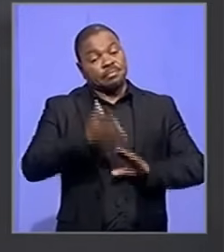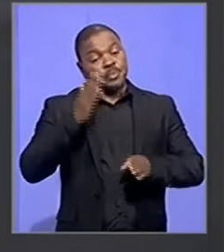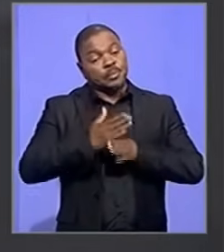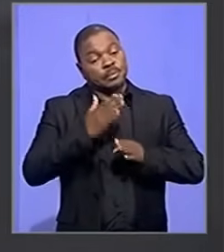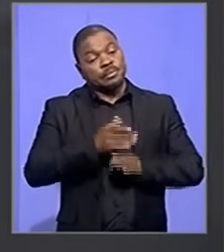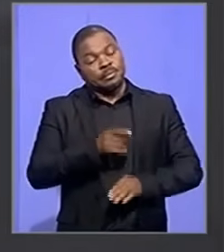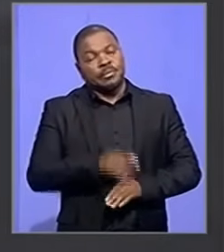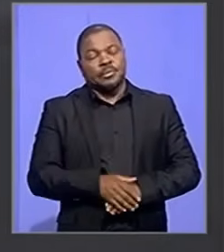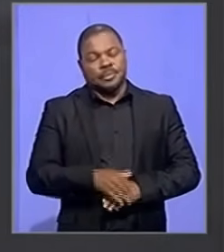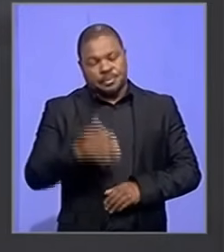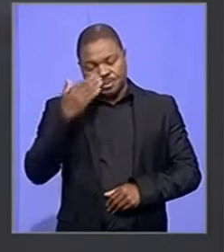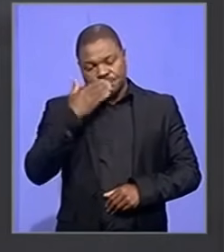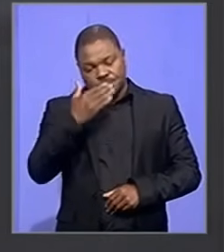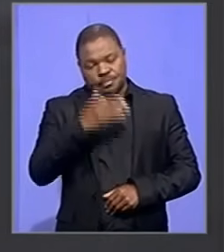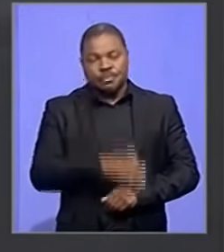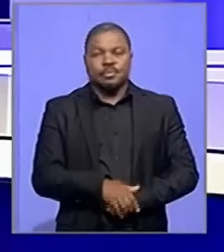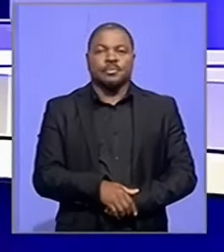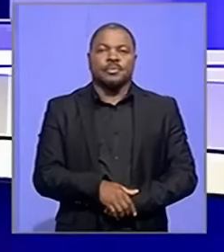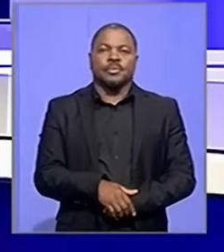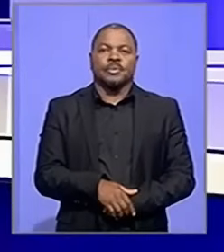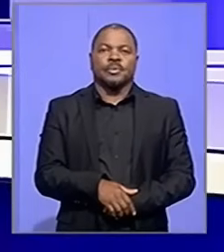ngoku. Enkosi.